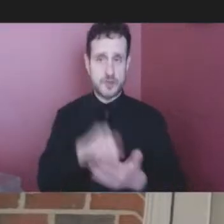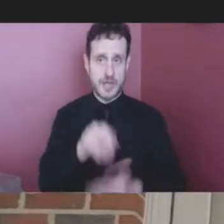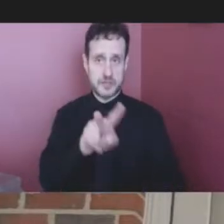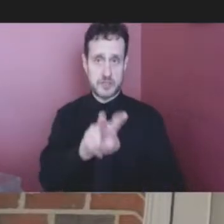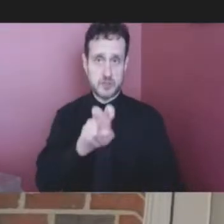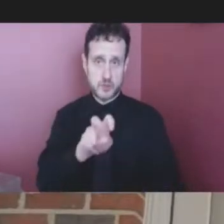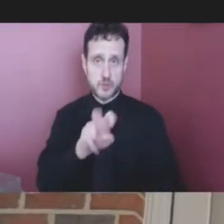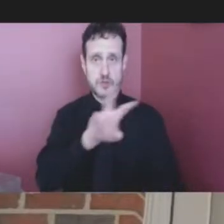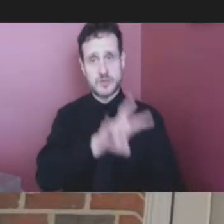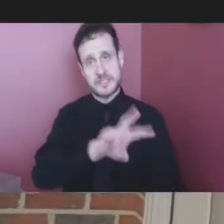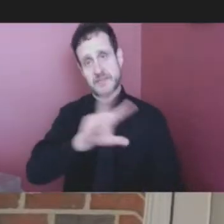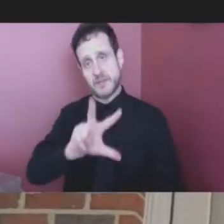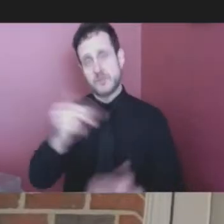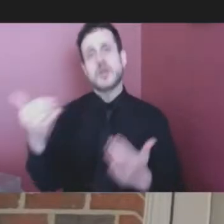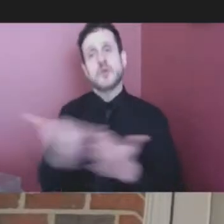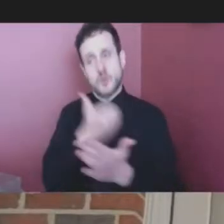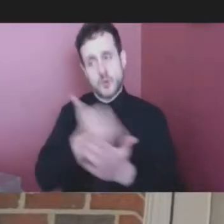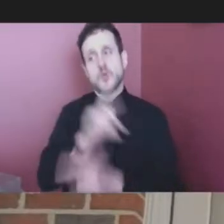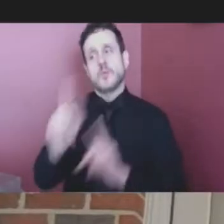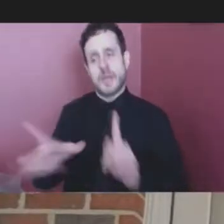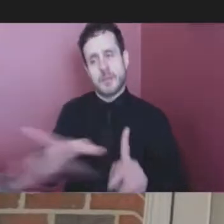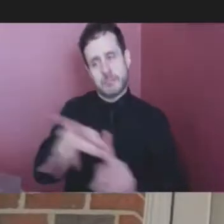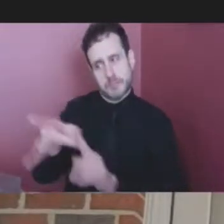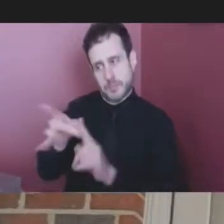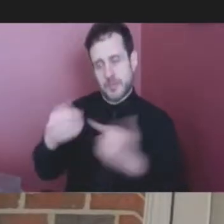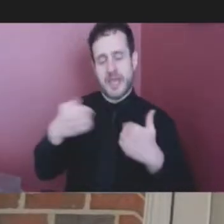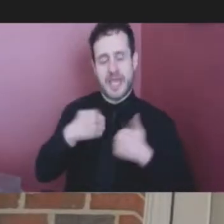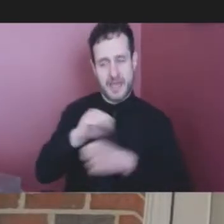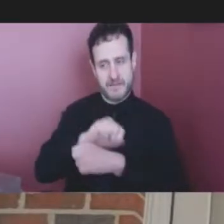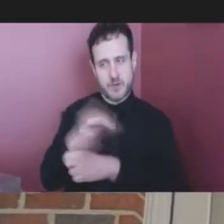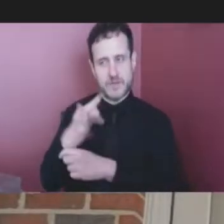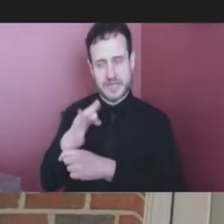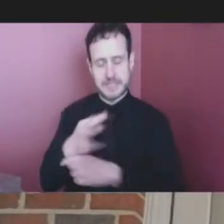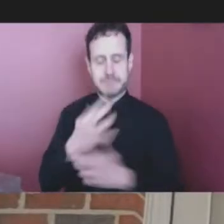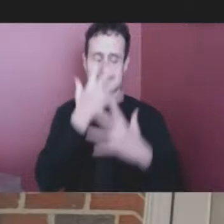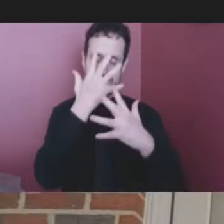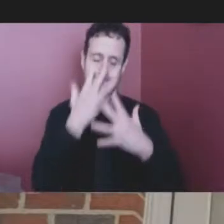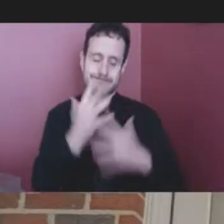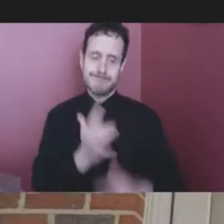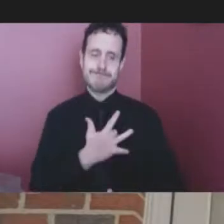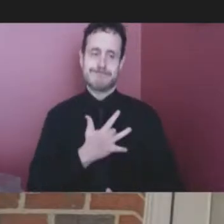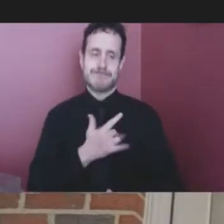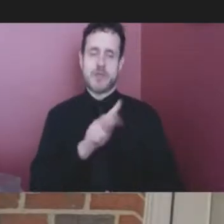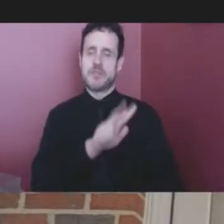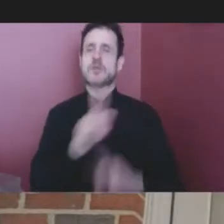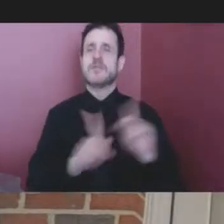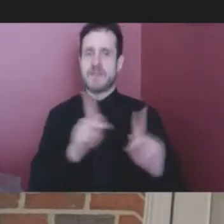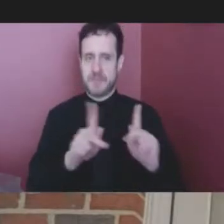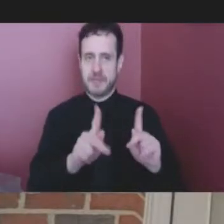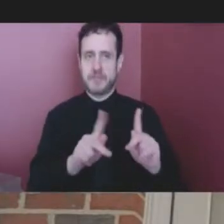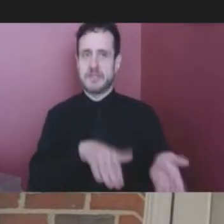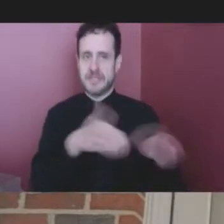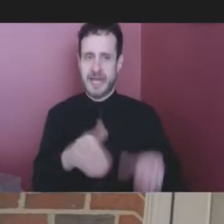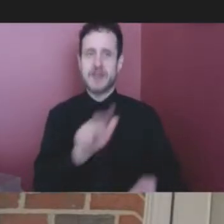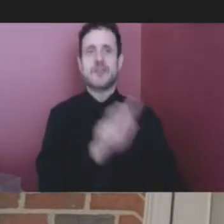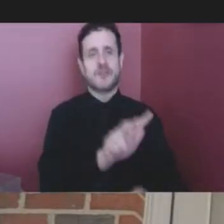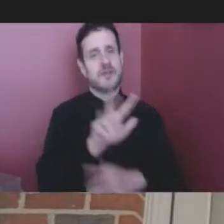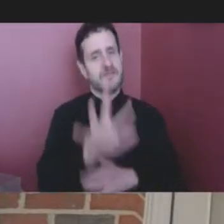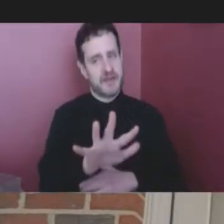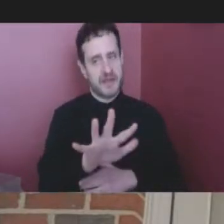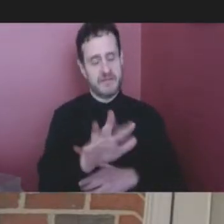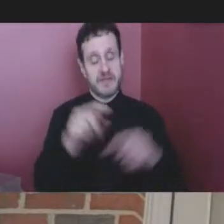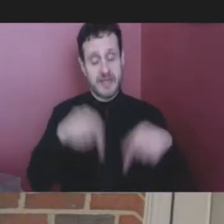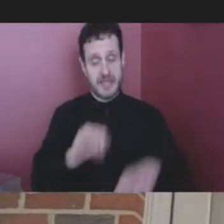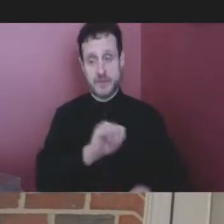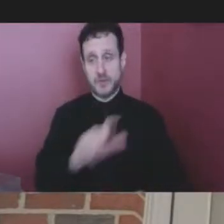2,273 new cases of COVID-19 and unfortunately 35 deaths. In Illinois, we have now seen